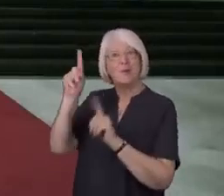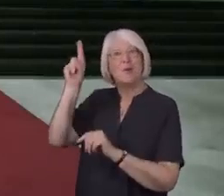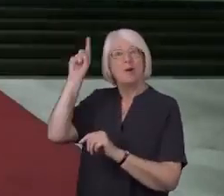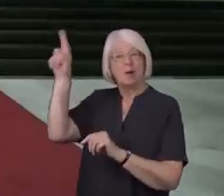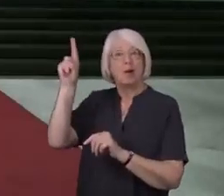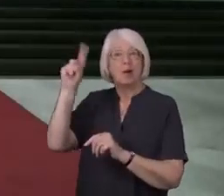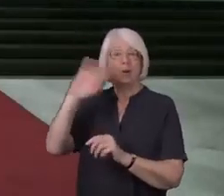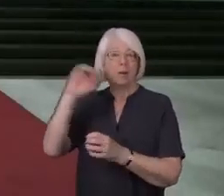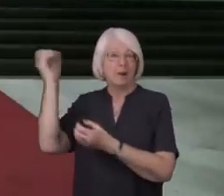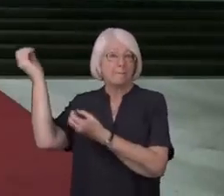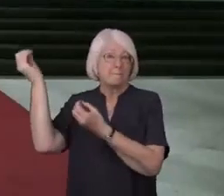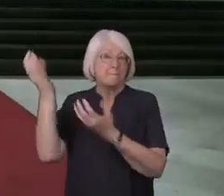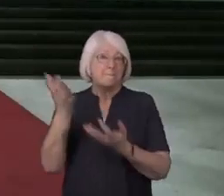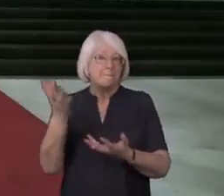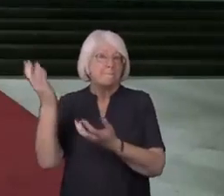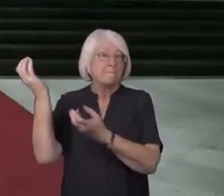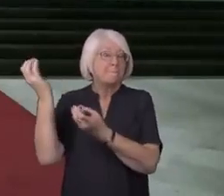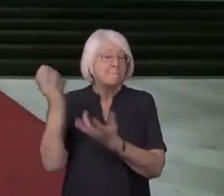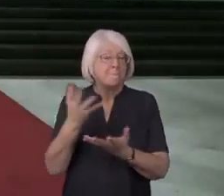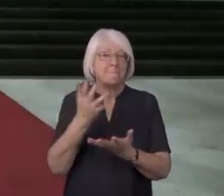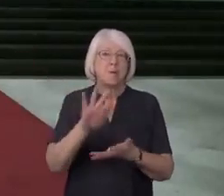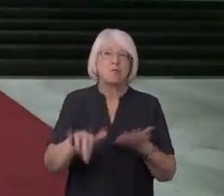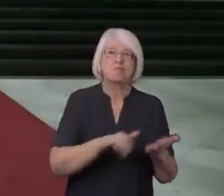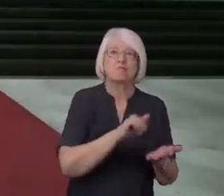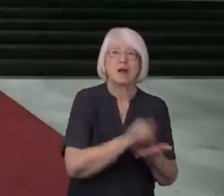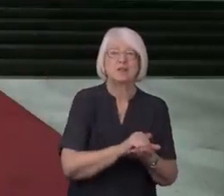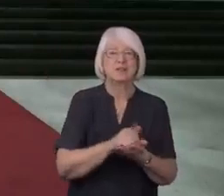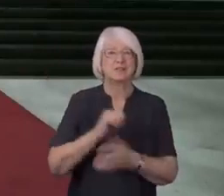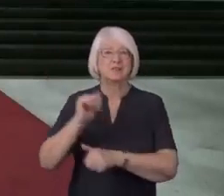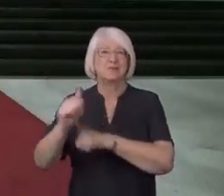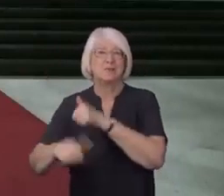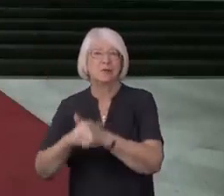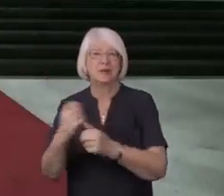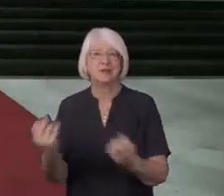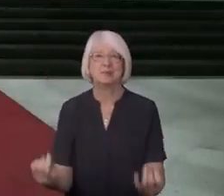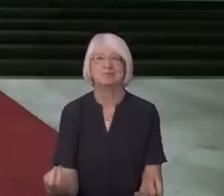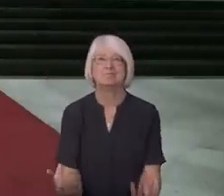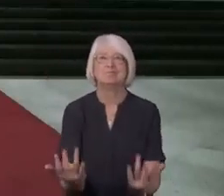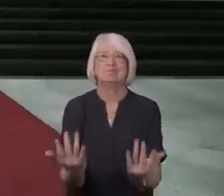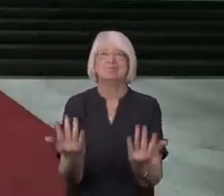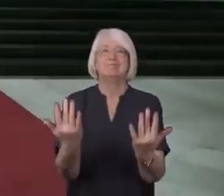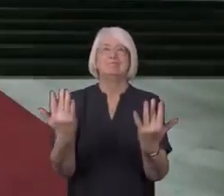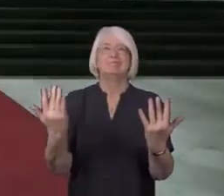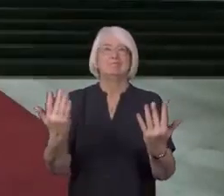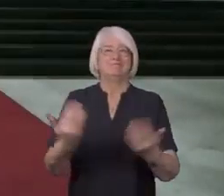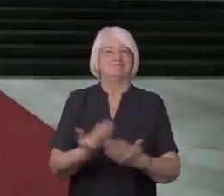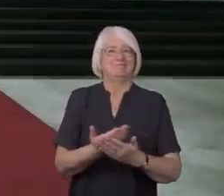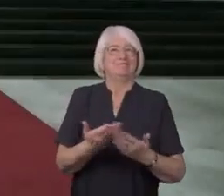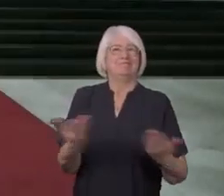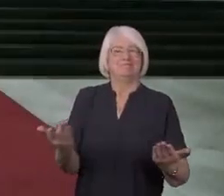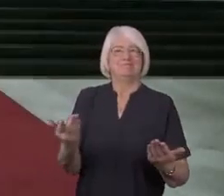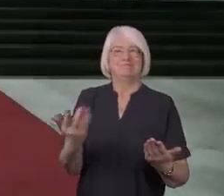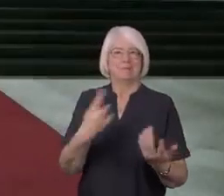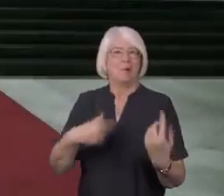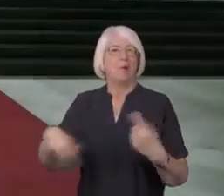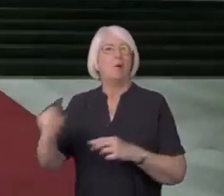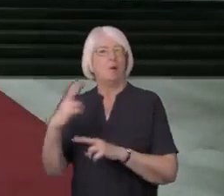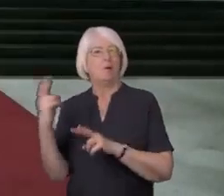cause righteousness and praise to spring up before